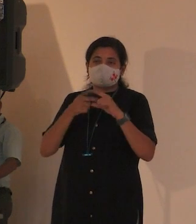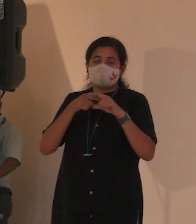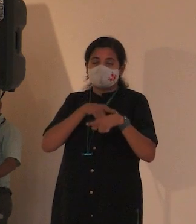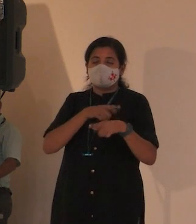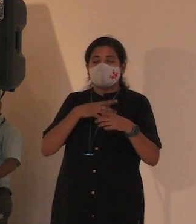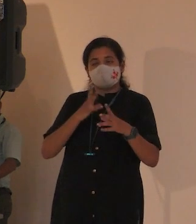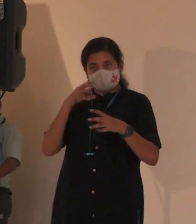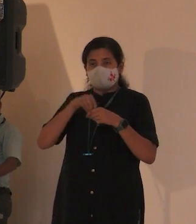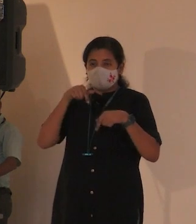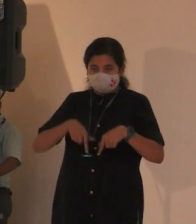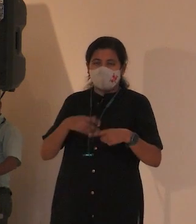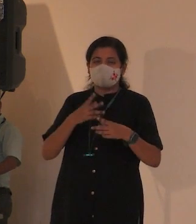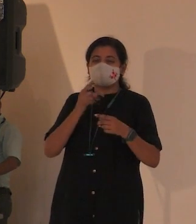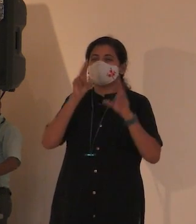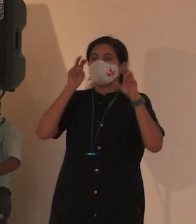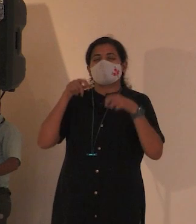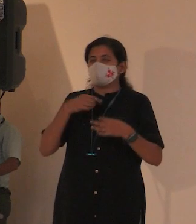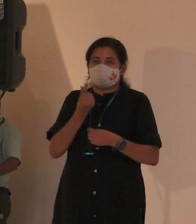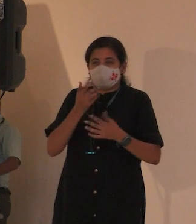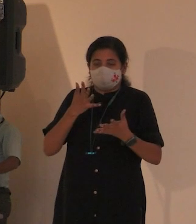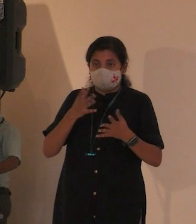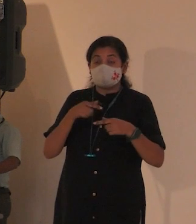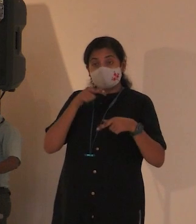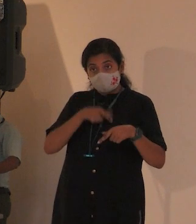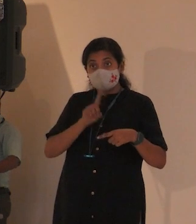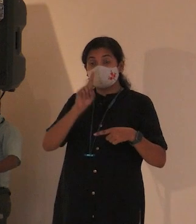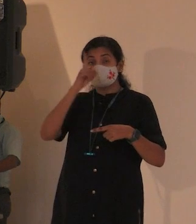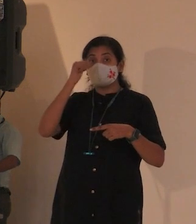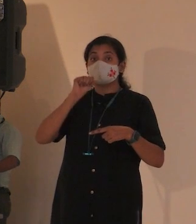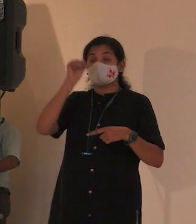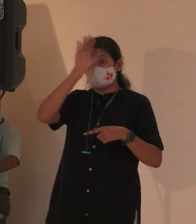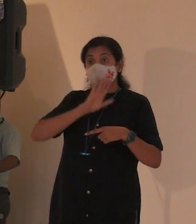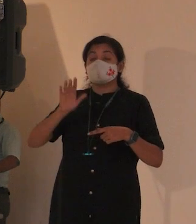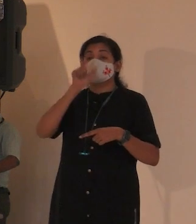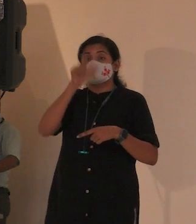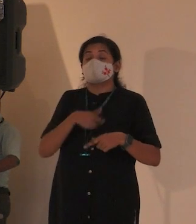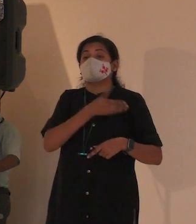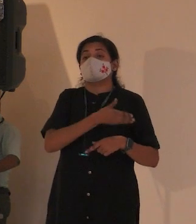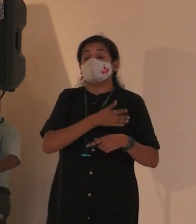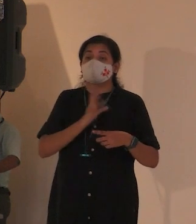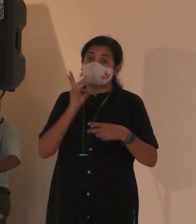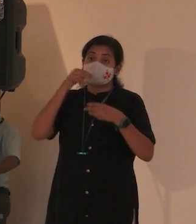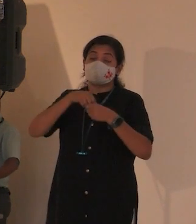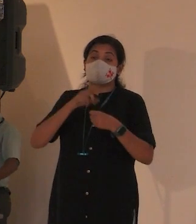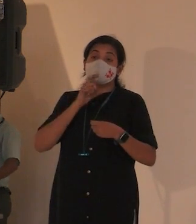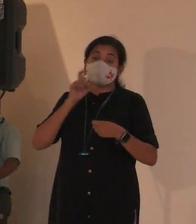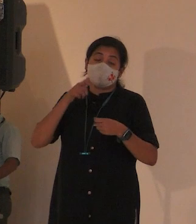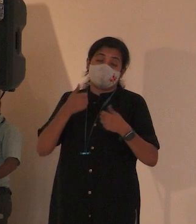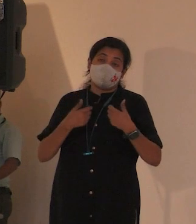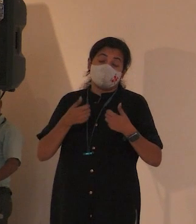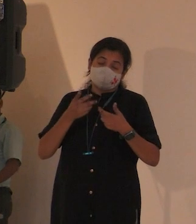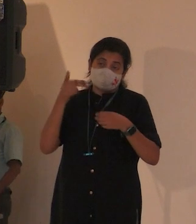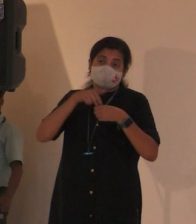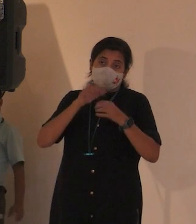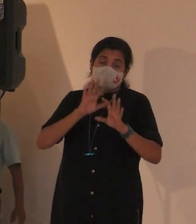non-existent right now. But he also became the first Indian dean of the Grant Medical College and later served as a